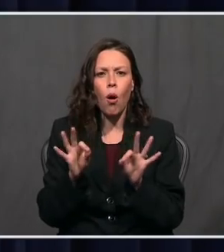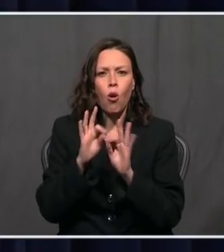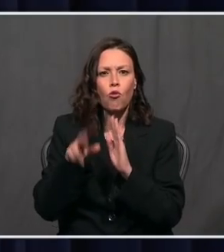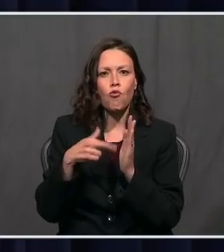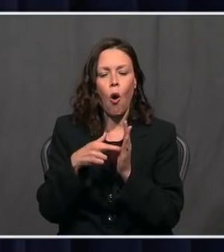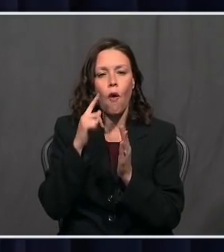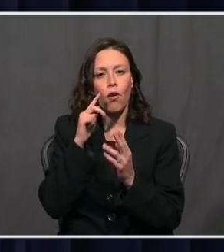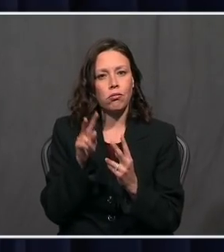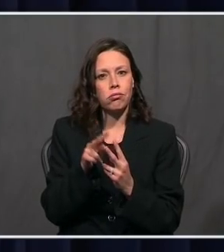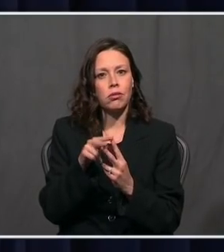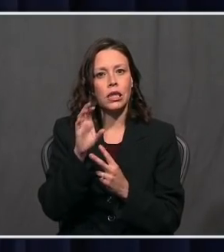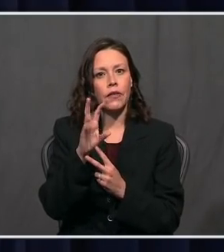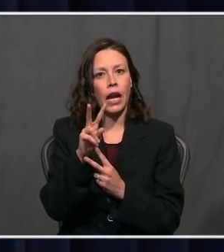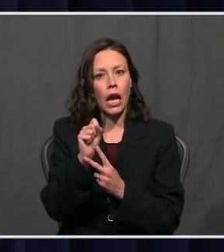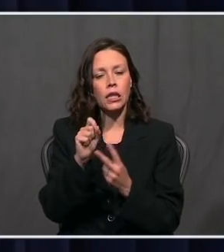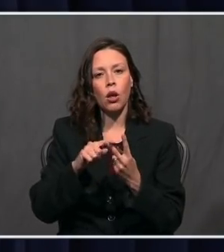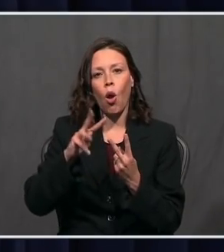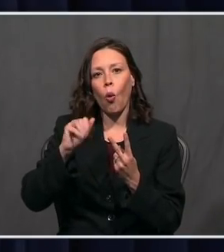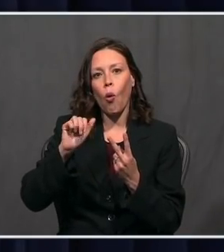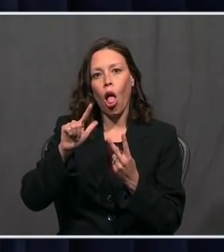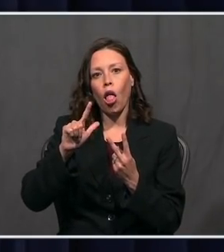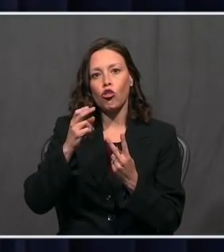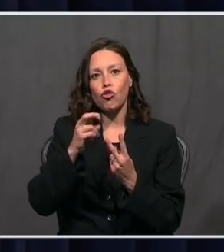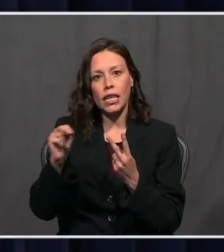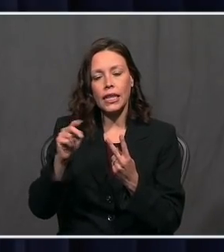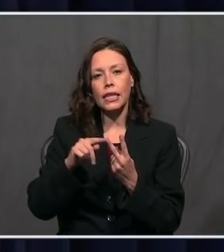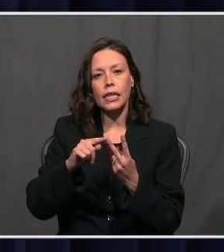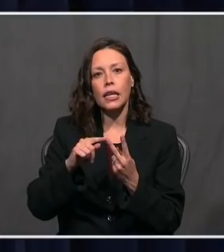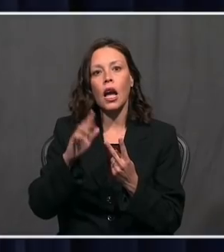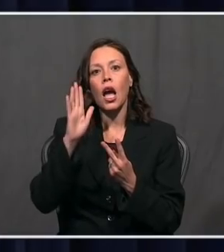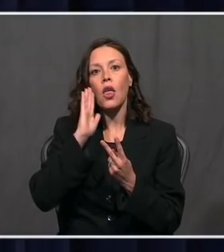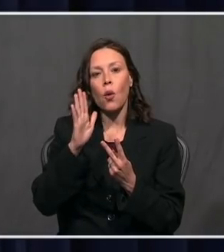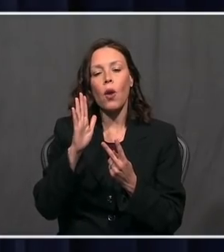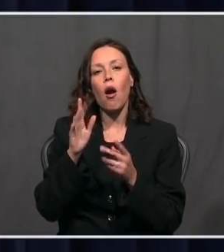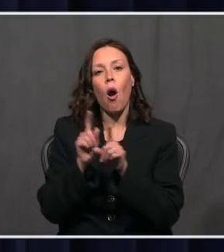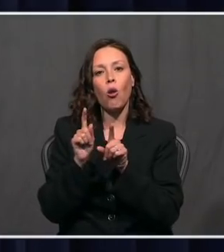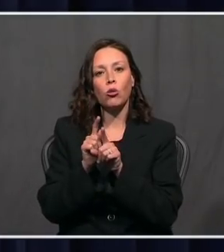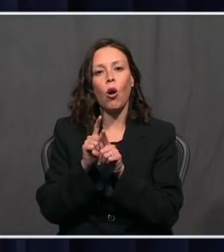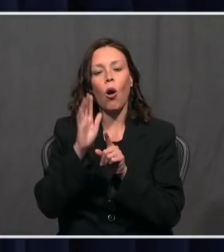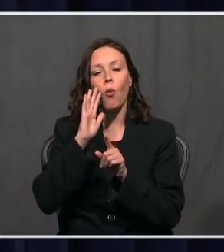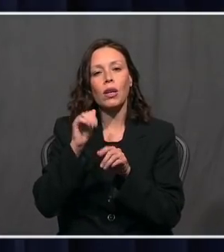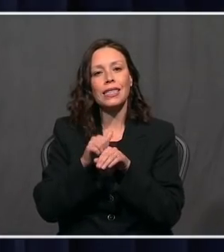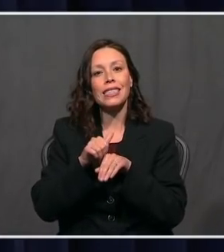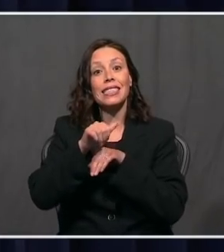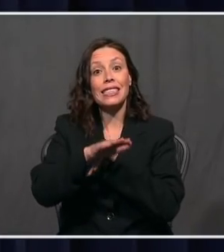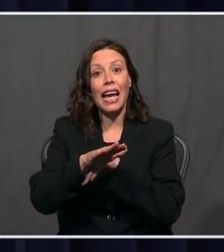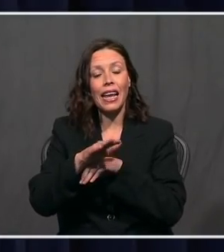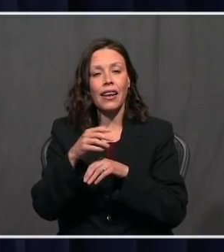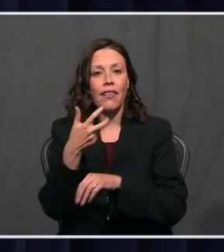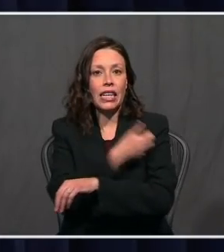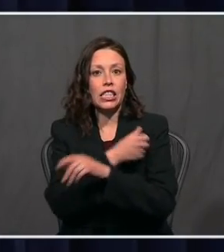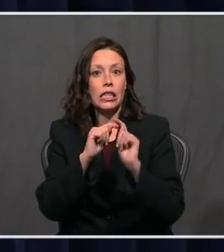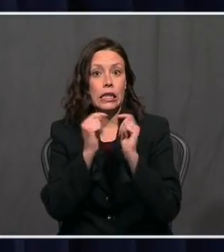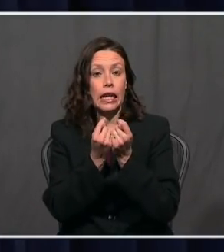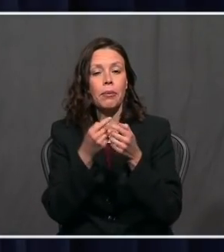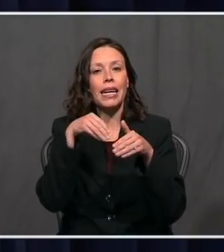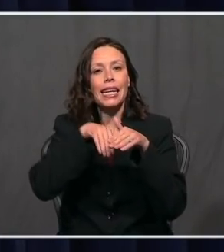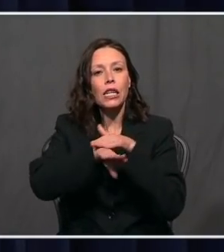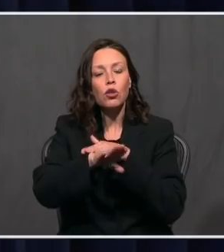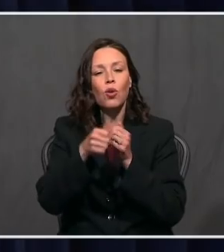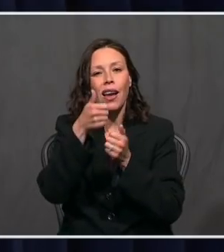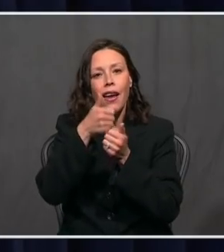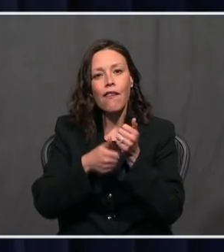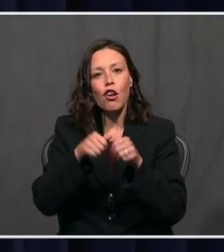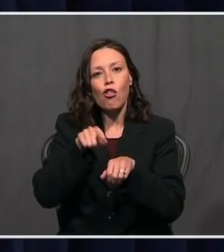companies are going to play, and that is they will deploy mobile vaccination teams into every long-term care